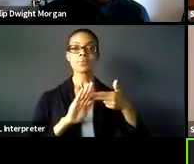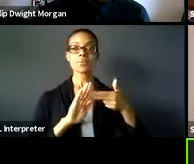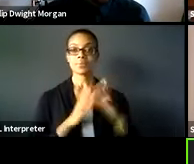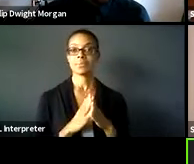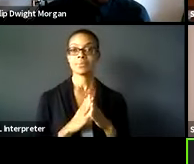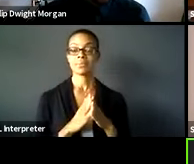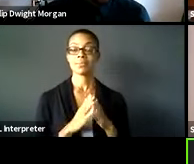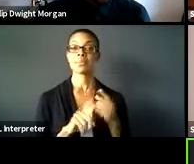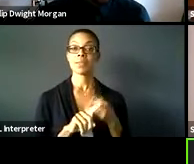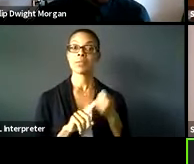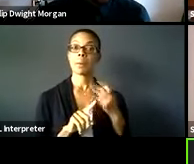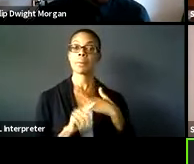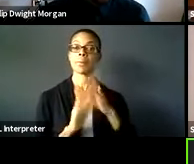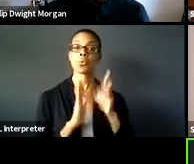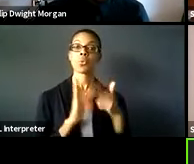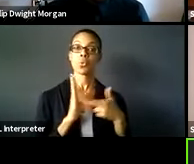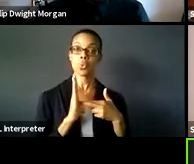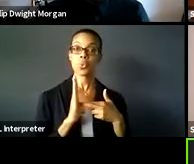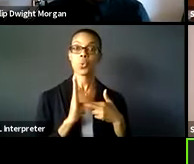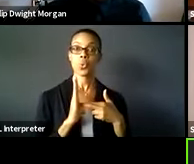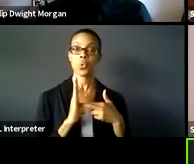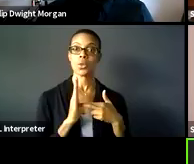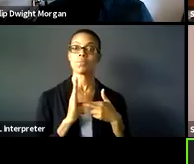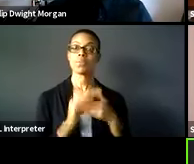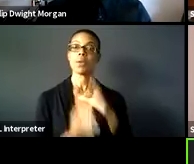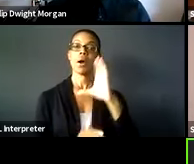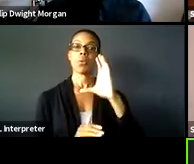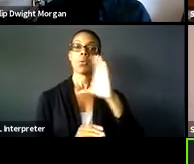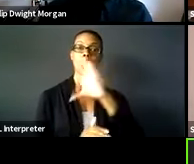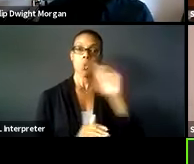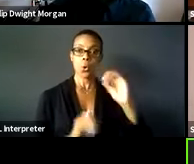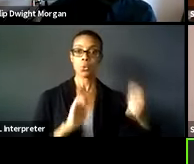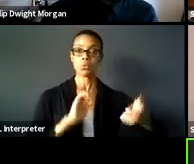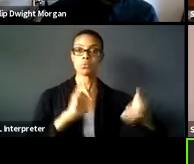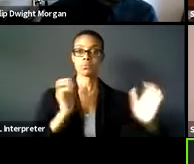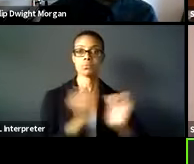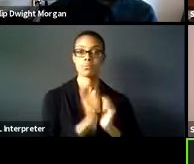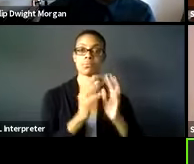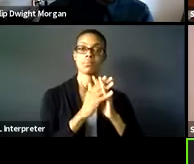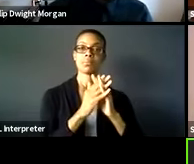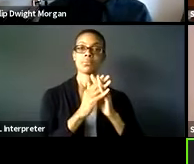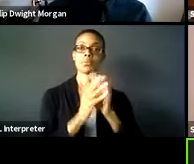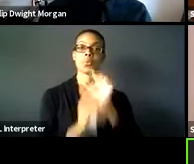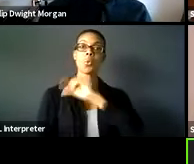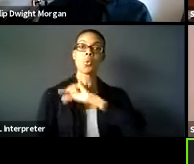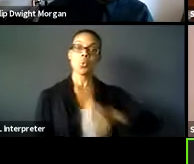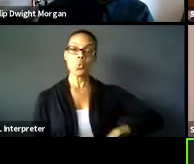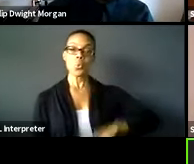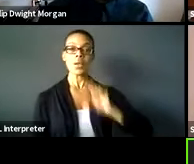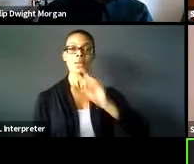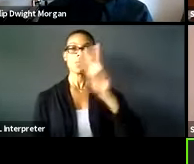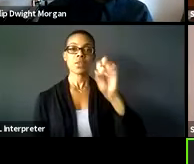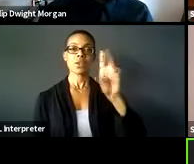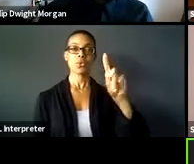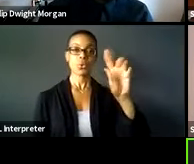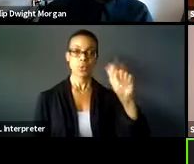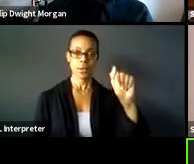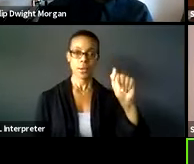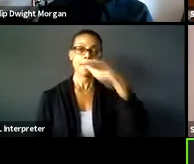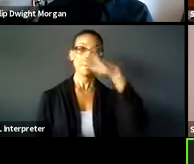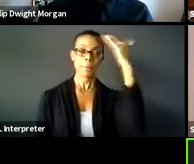stems from my role as one of the co-founders of the Queen Victoria Black Student Success Committee. And that is a